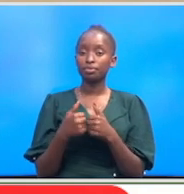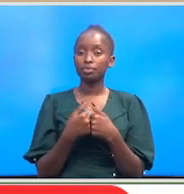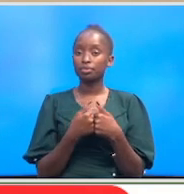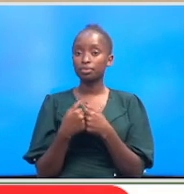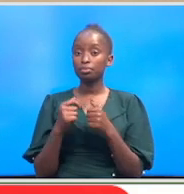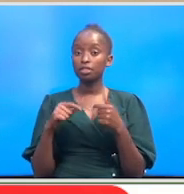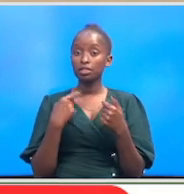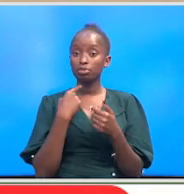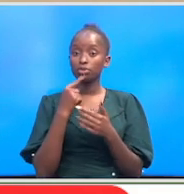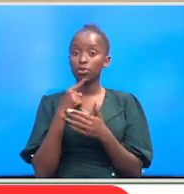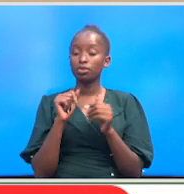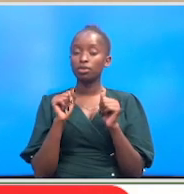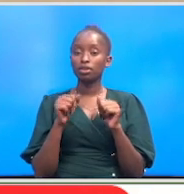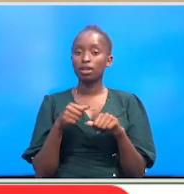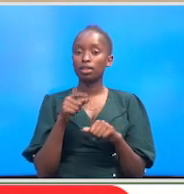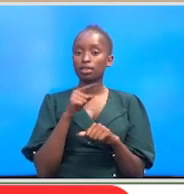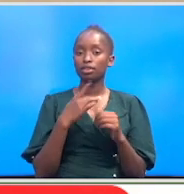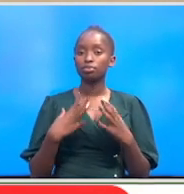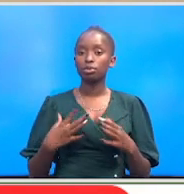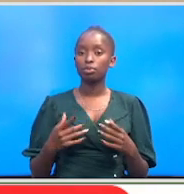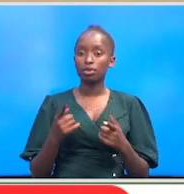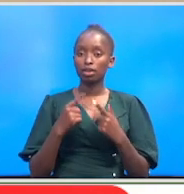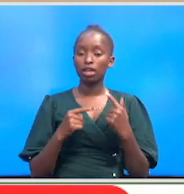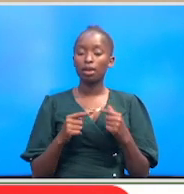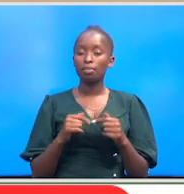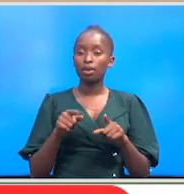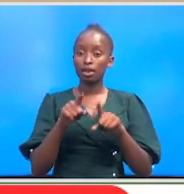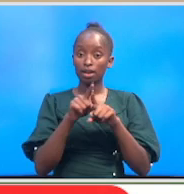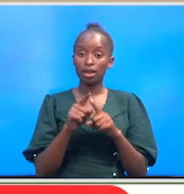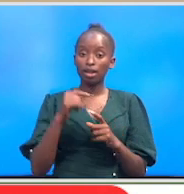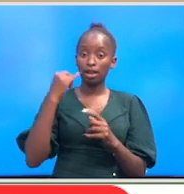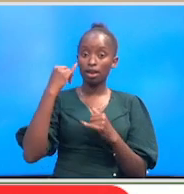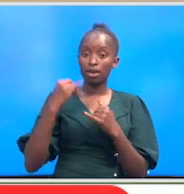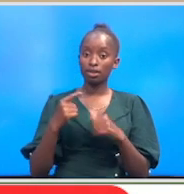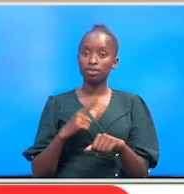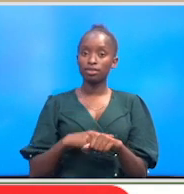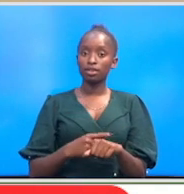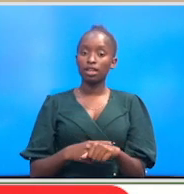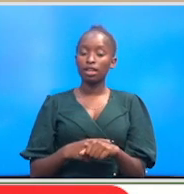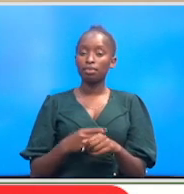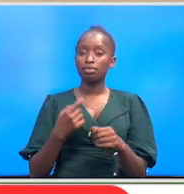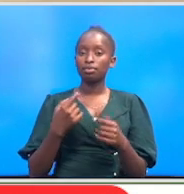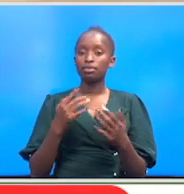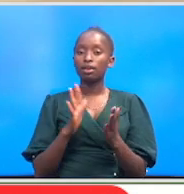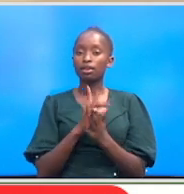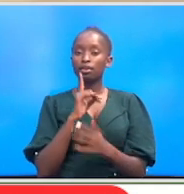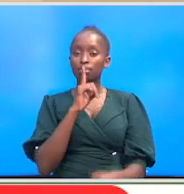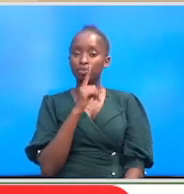mafans wakamu kama last time, watuchie, watupe morale. Na tutashukuru.